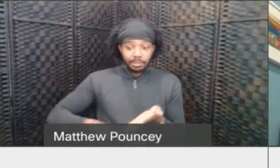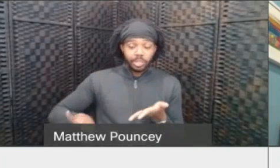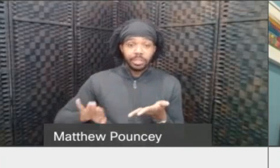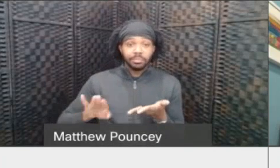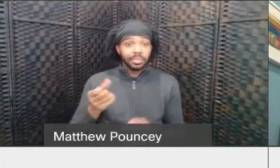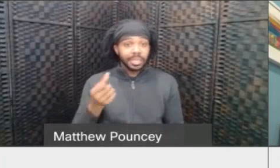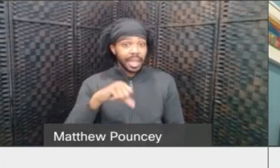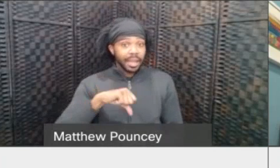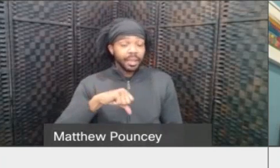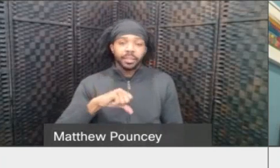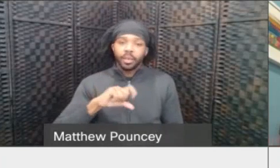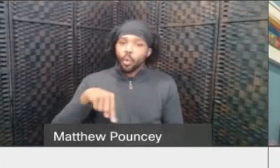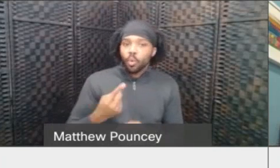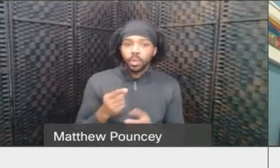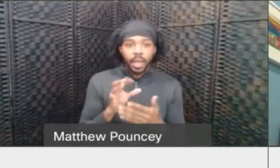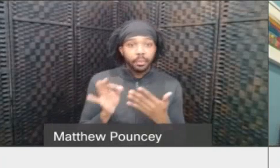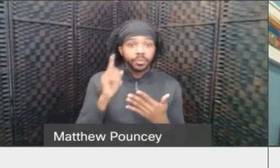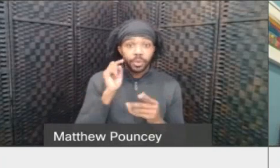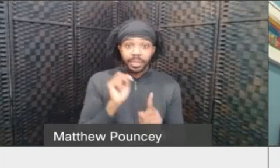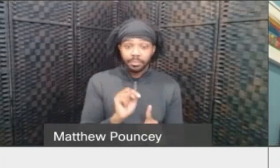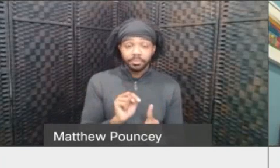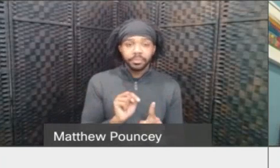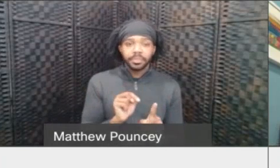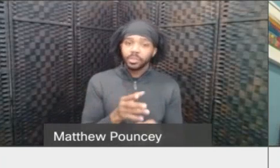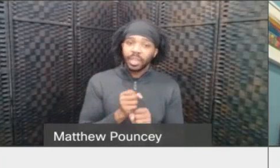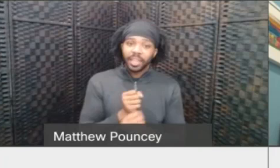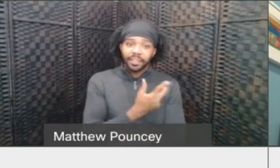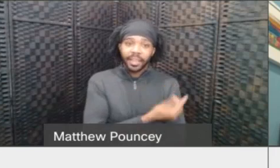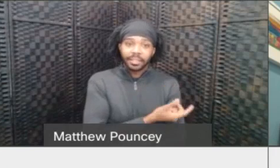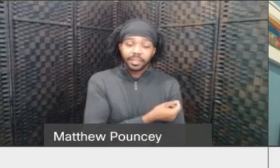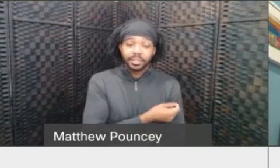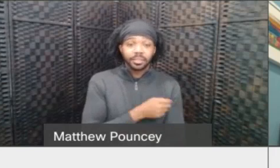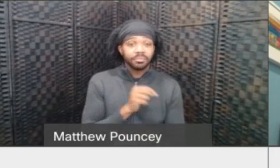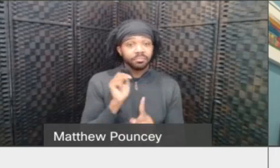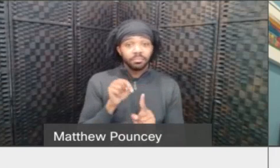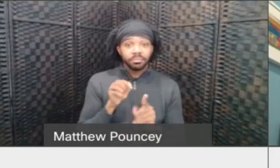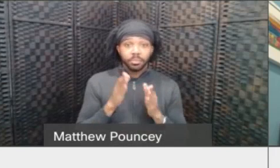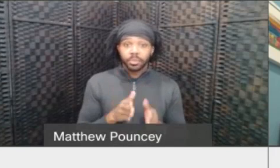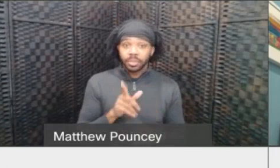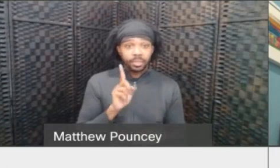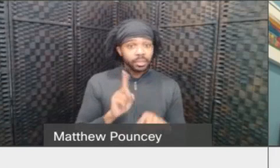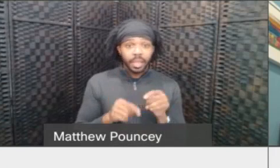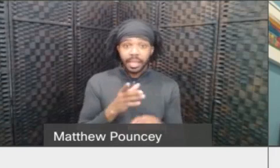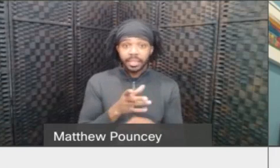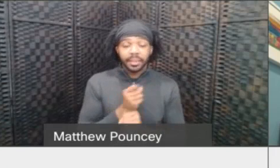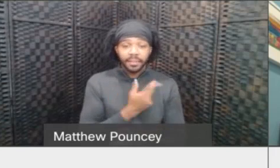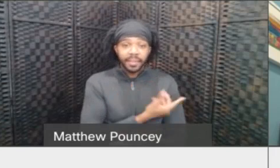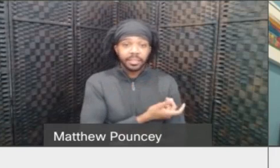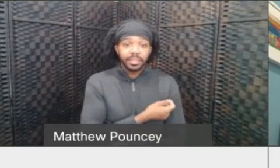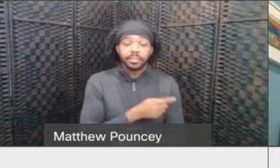is for them to get fully vaccinated. And if they are not able to do that, then